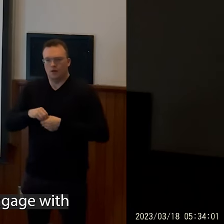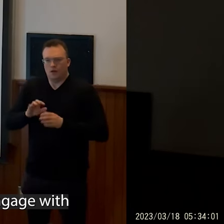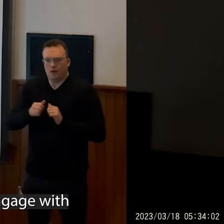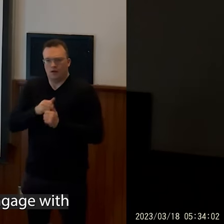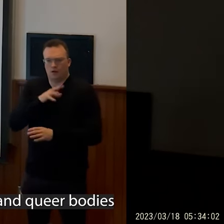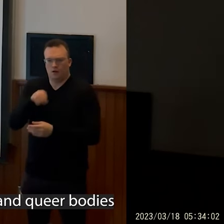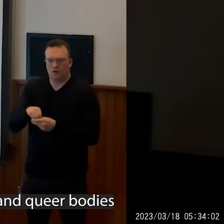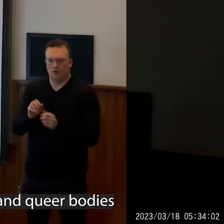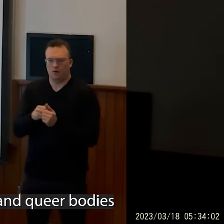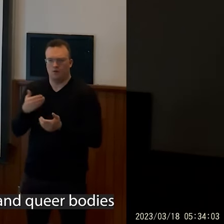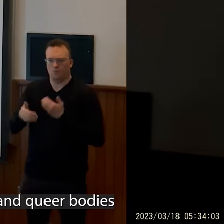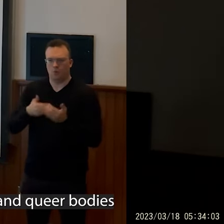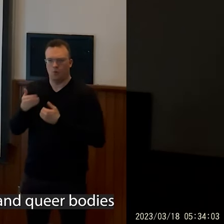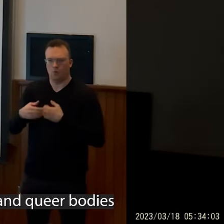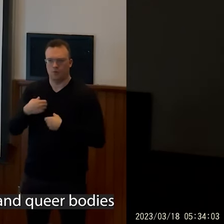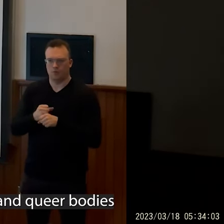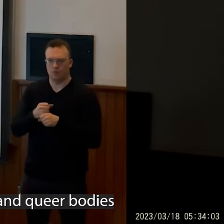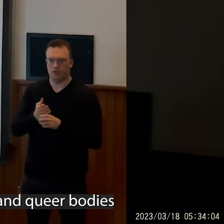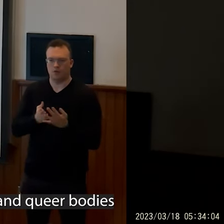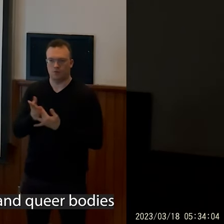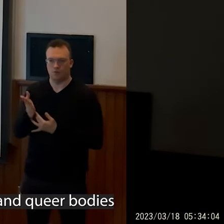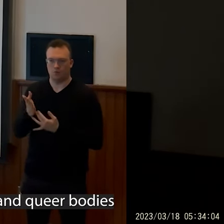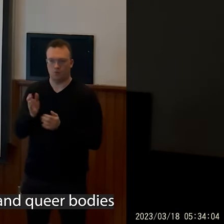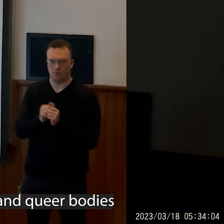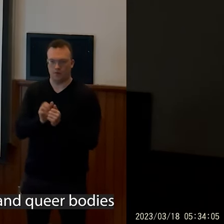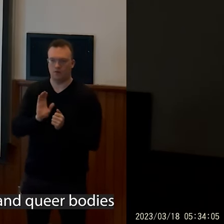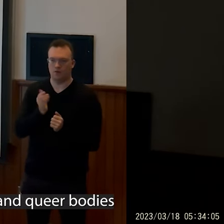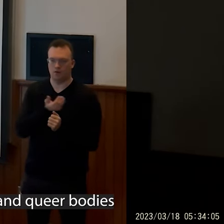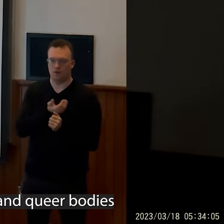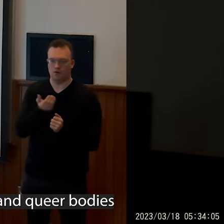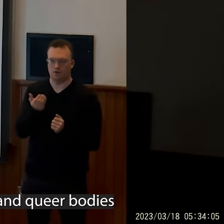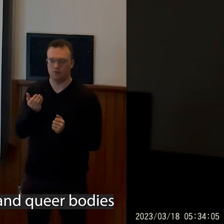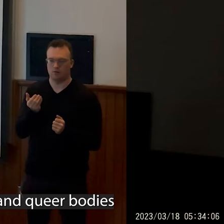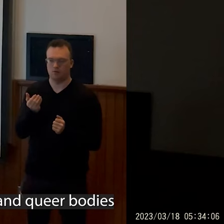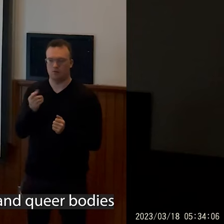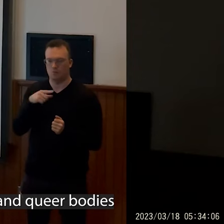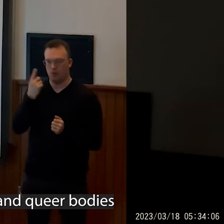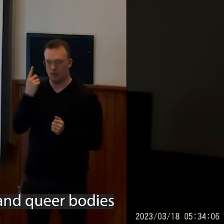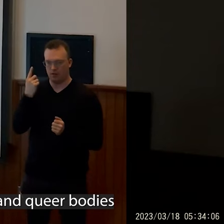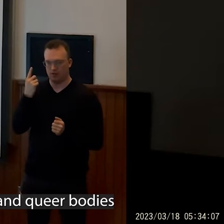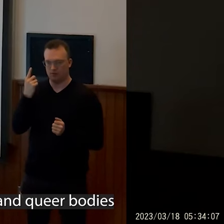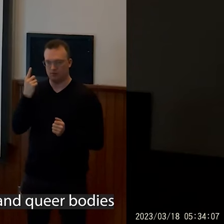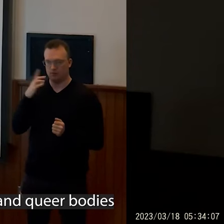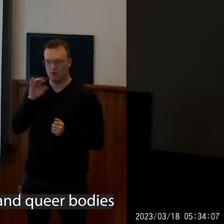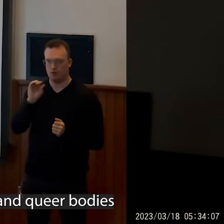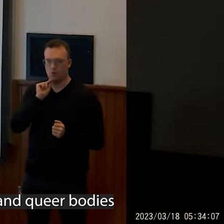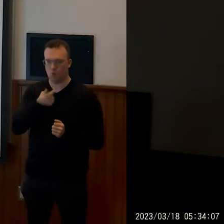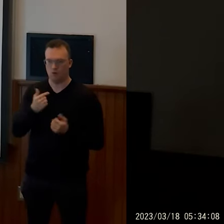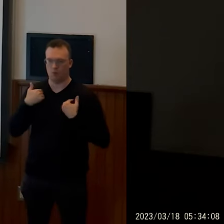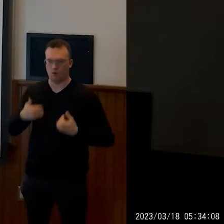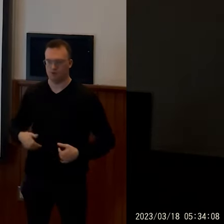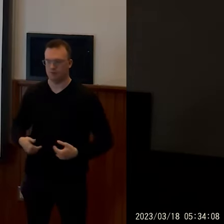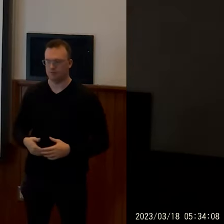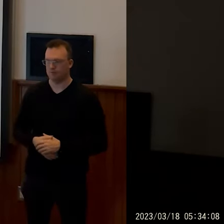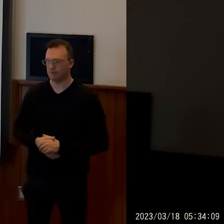we engage with process and making through and with our Black and queer